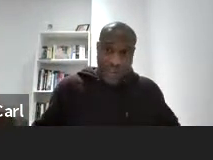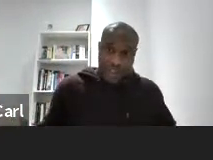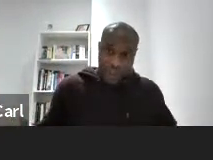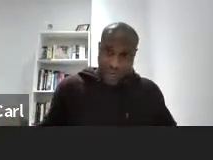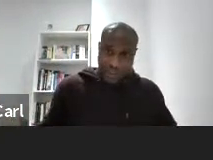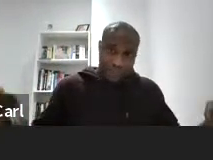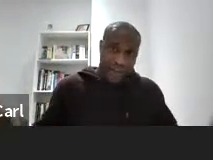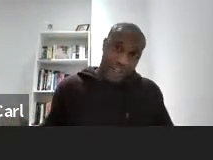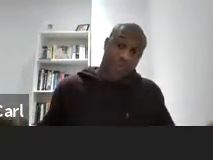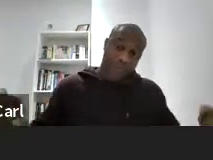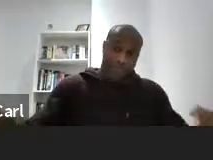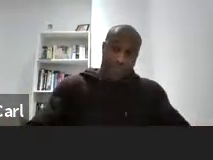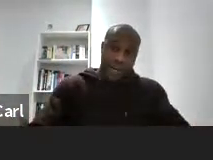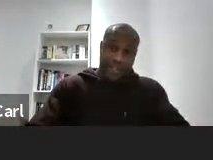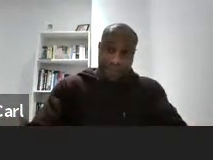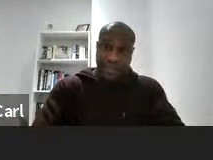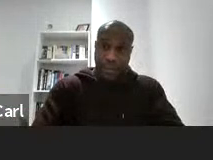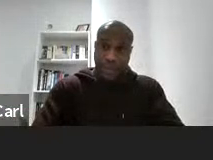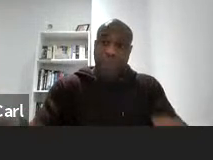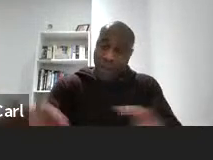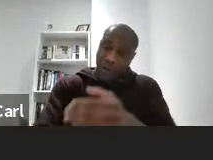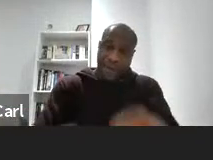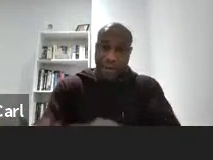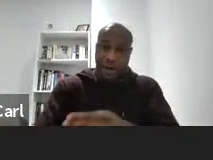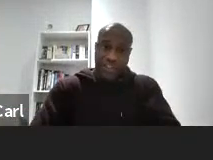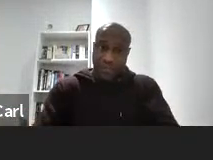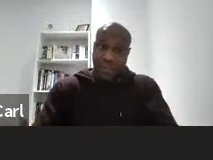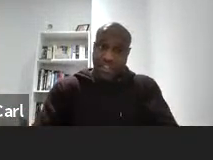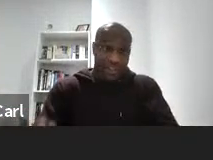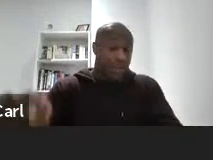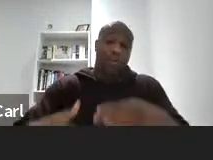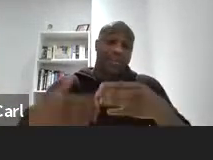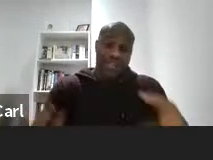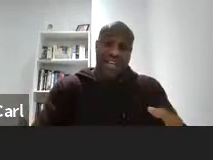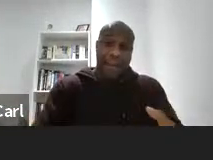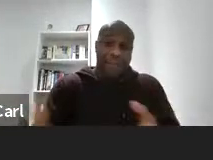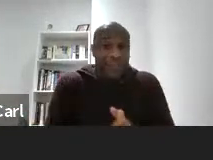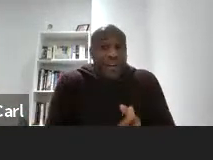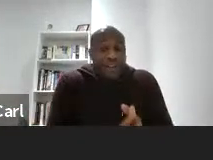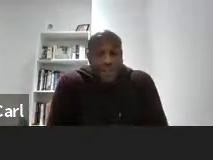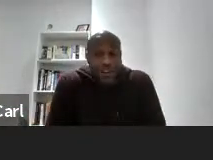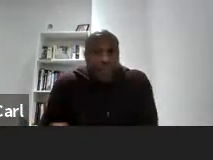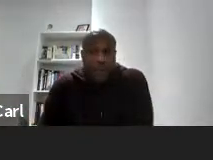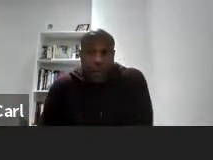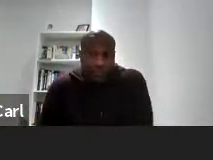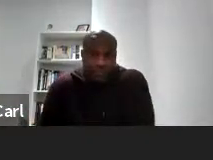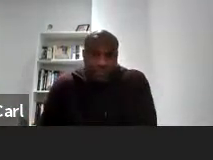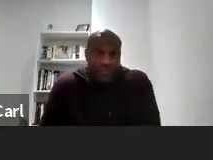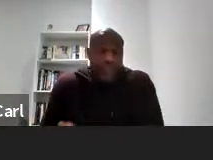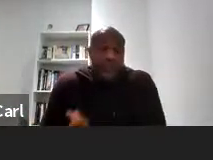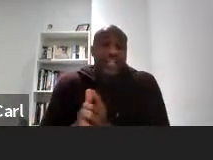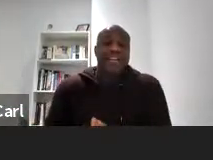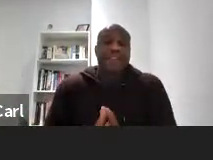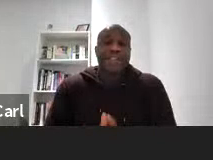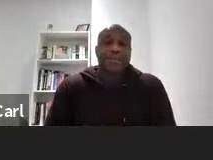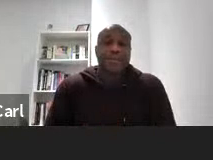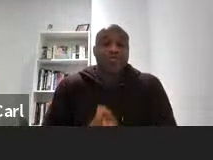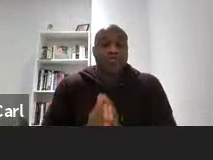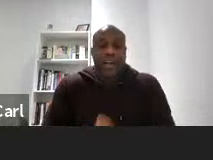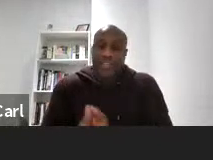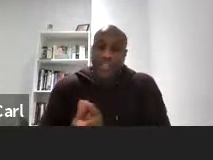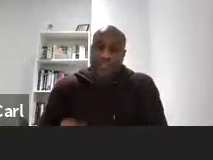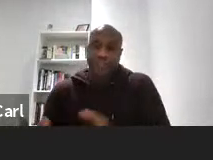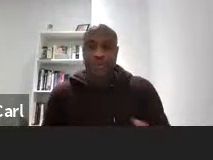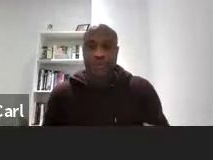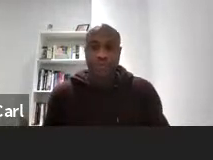that will demonstrate the value you want to provide to people who may want to be a part of this community or use this app. Furthermore, you can even use